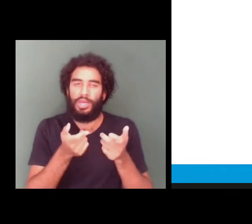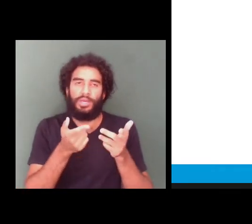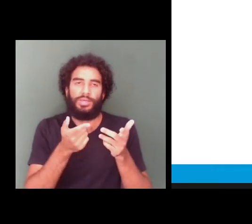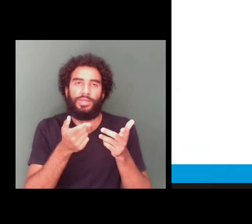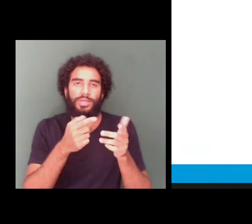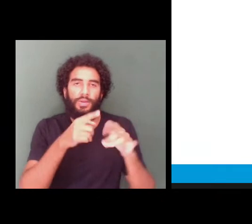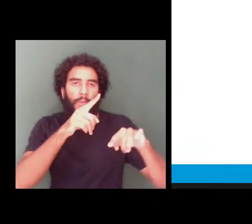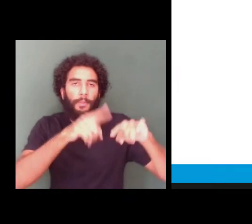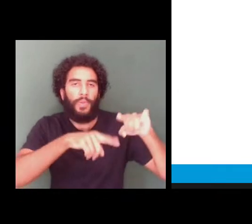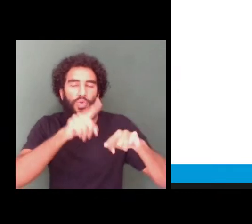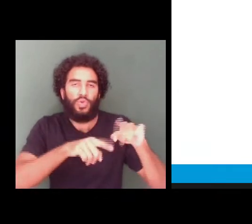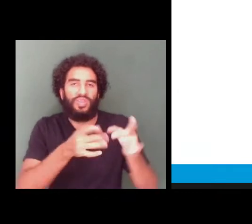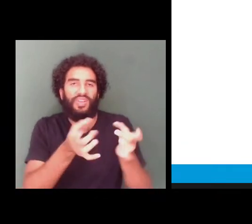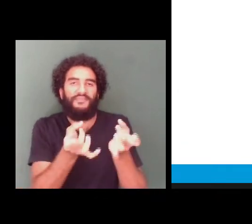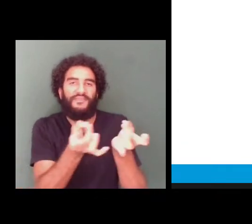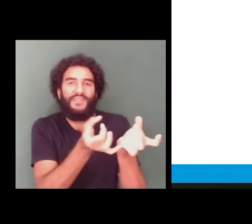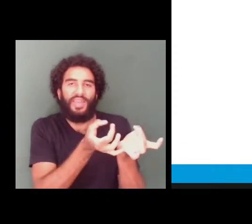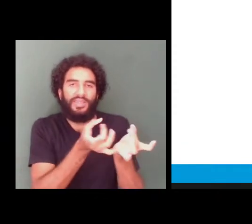of